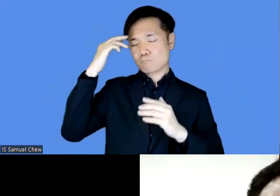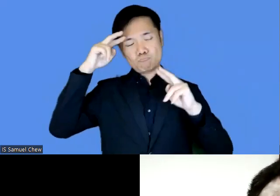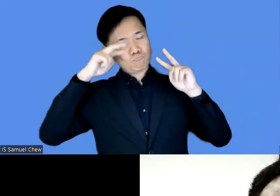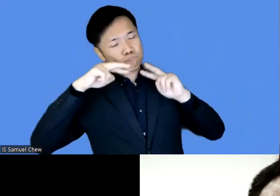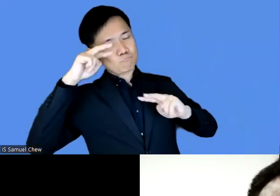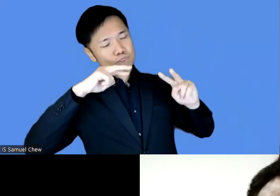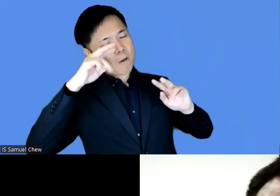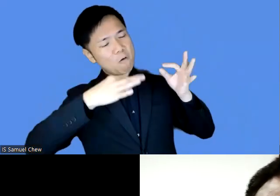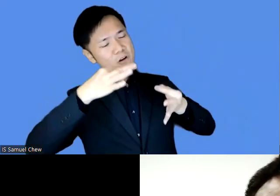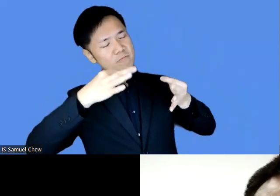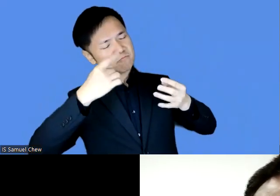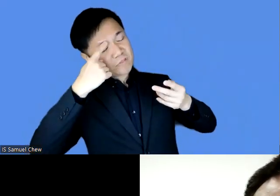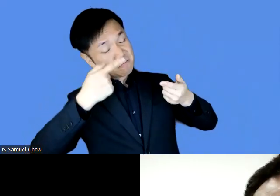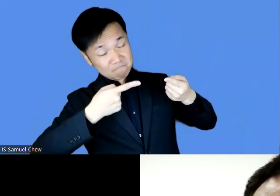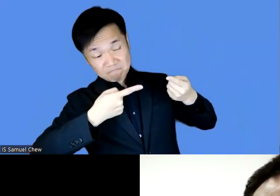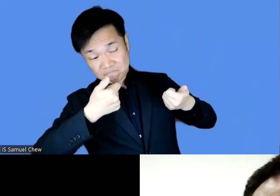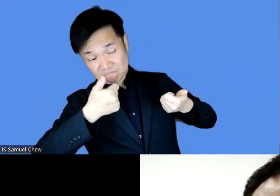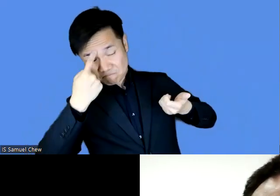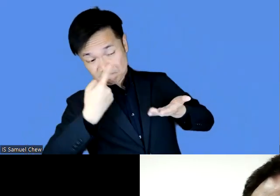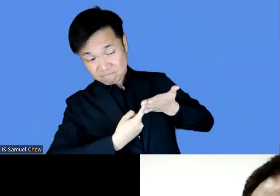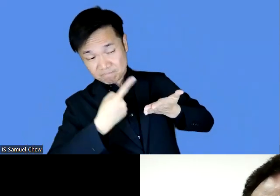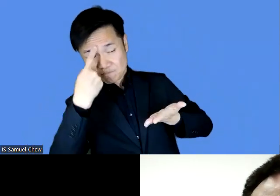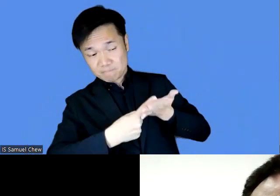In addition, the China